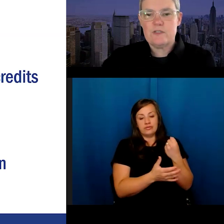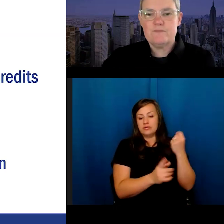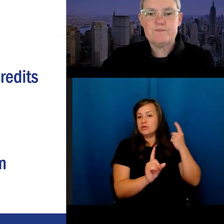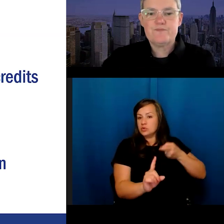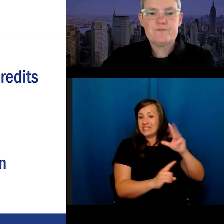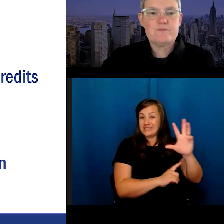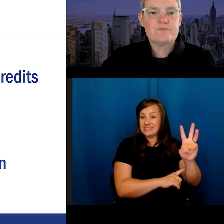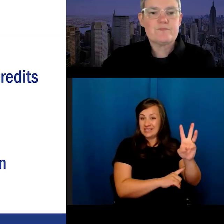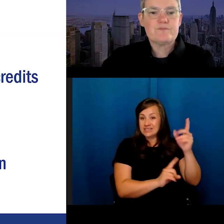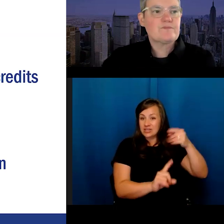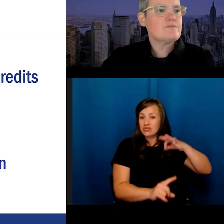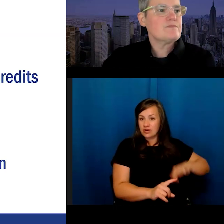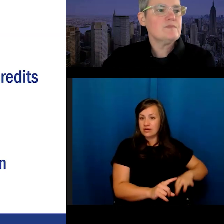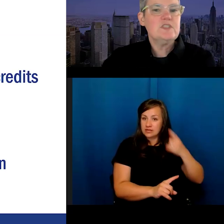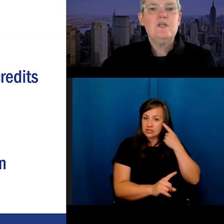6 credits.